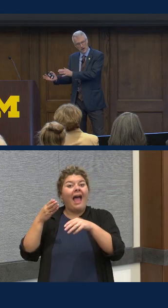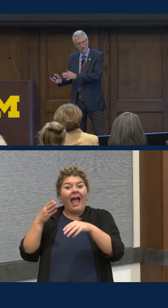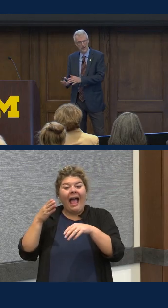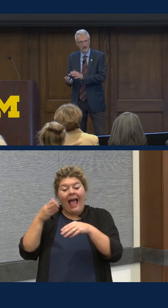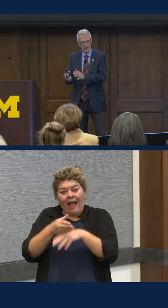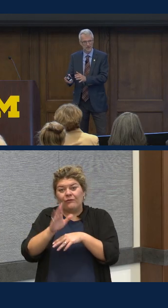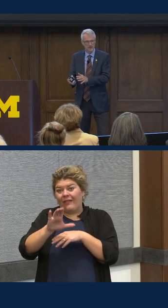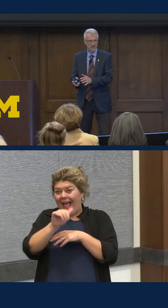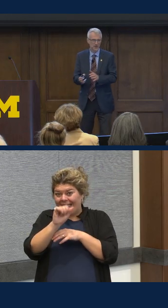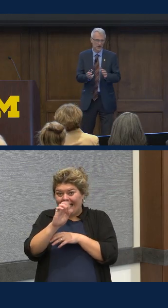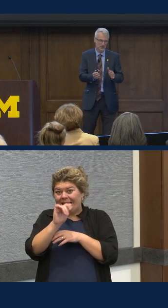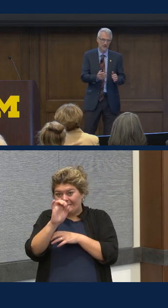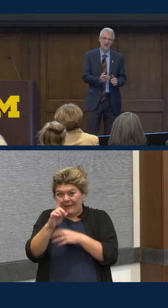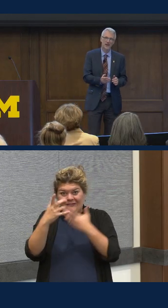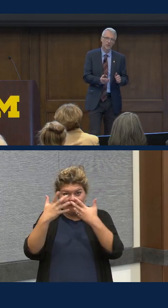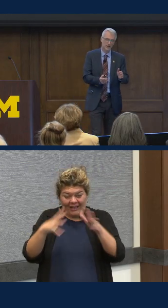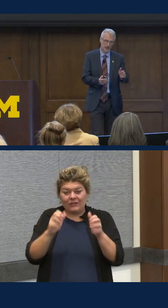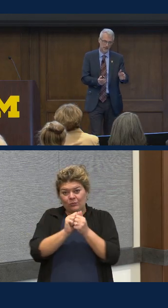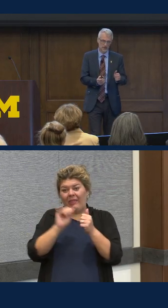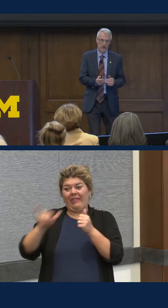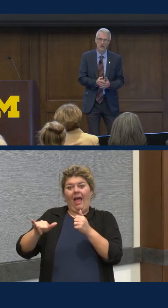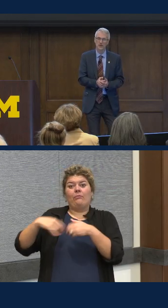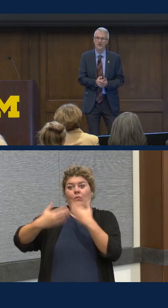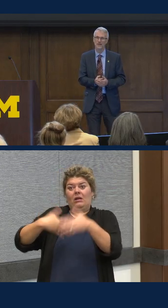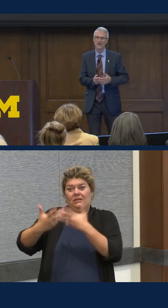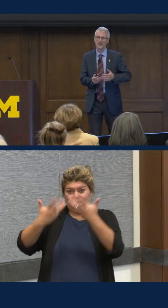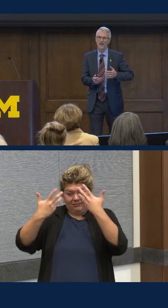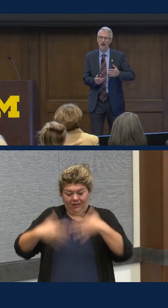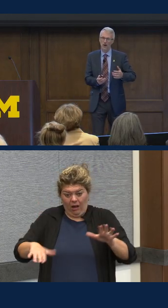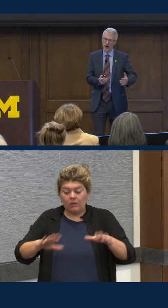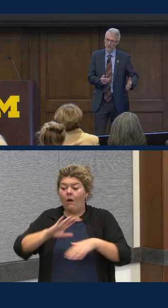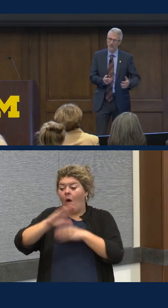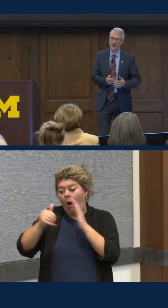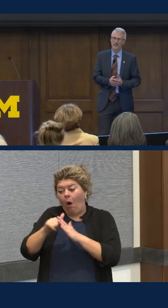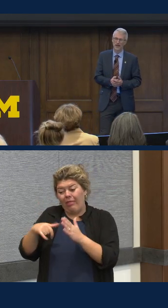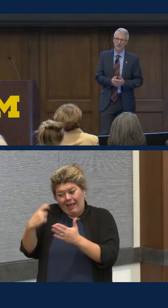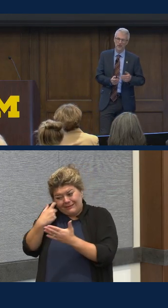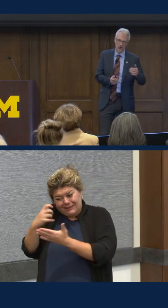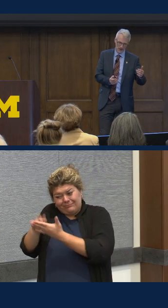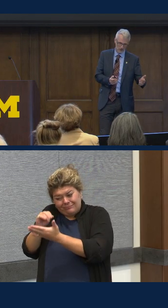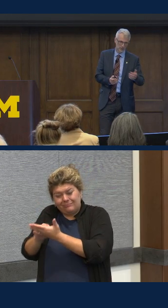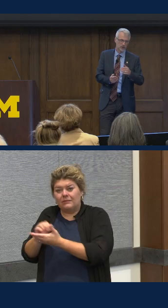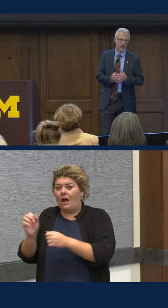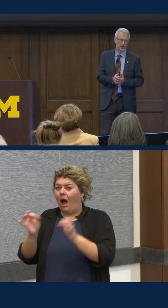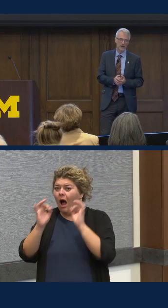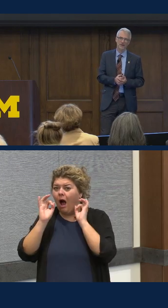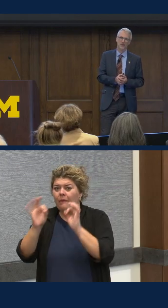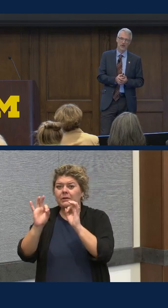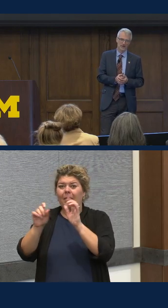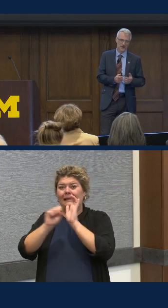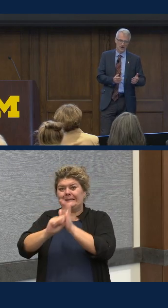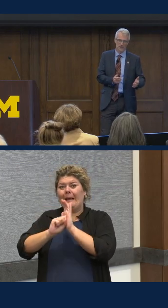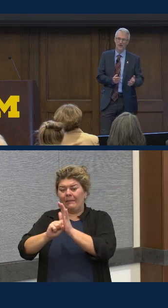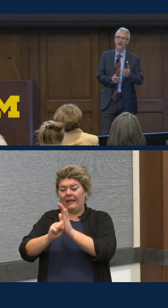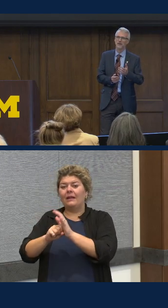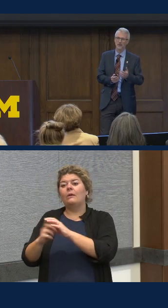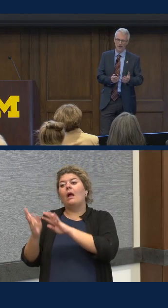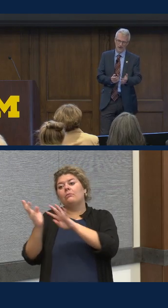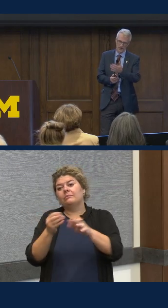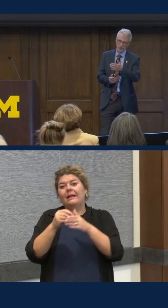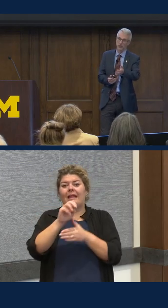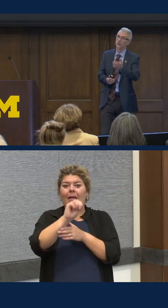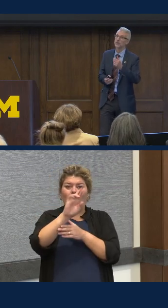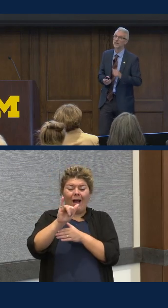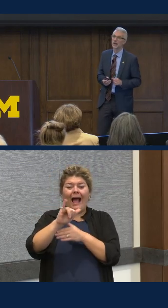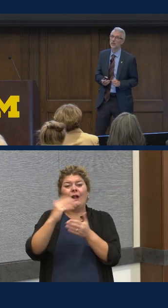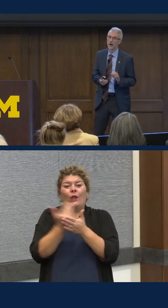that offline optimization process, we take the learned, our optimized sampling pattern, we program that in the MRI scanner, we collect new data,